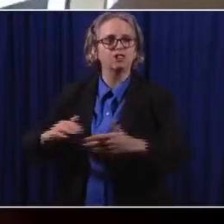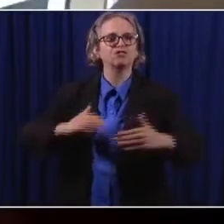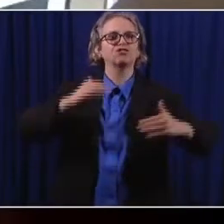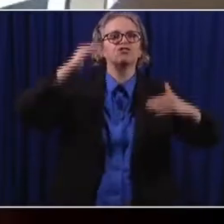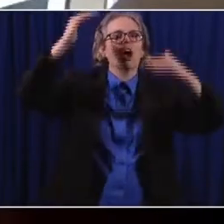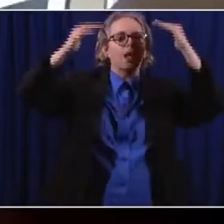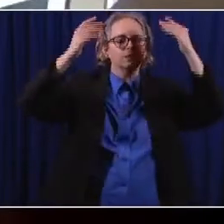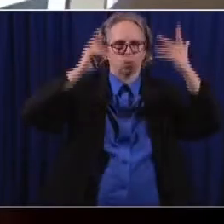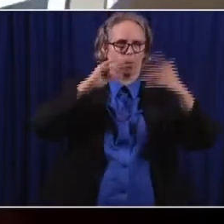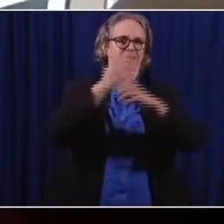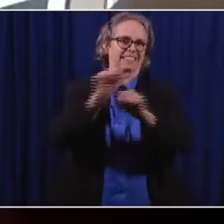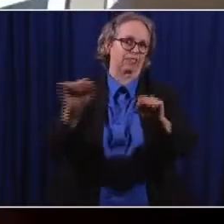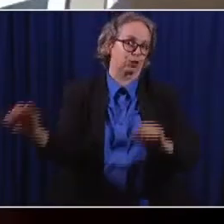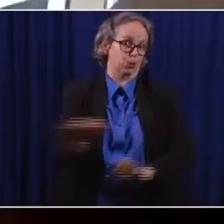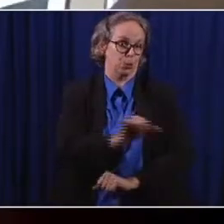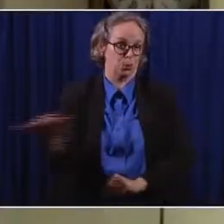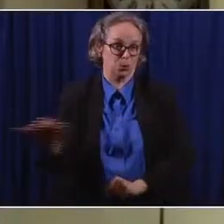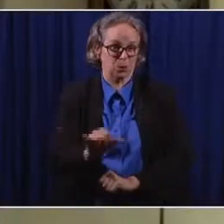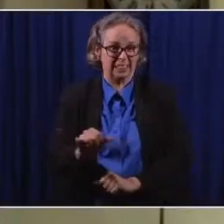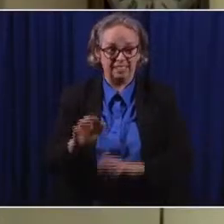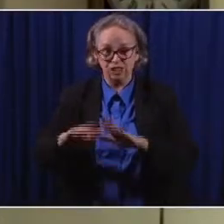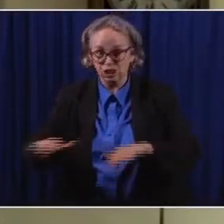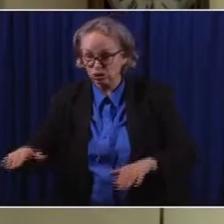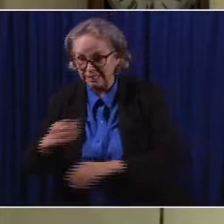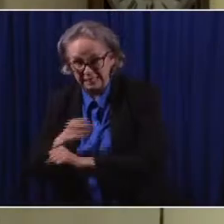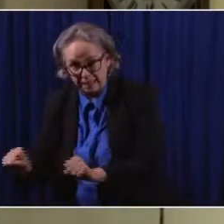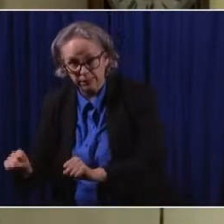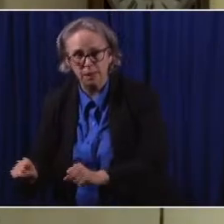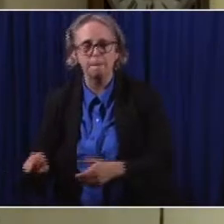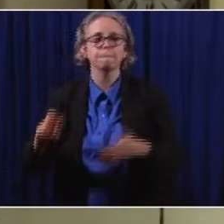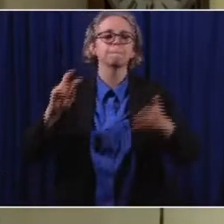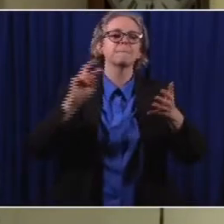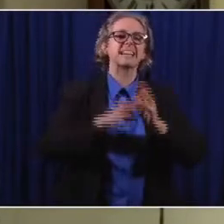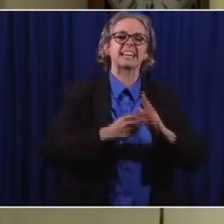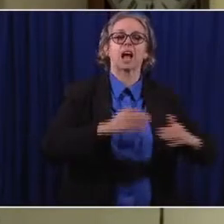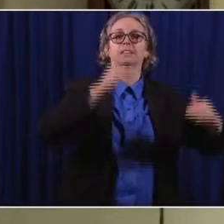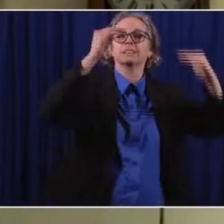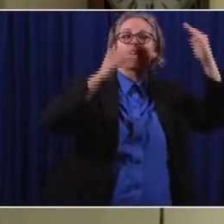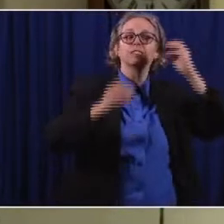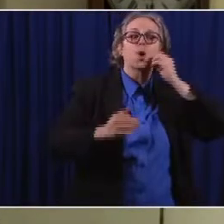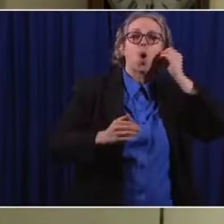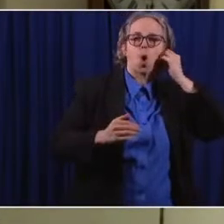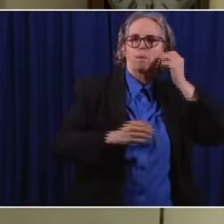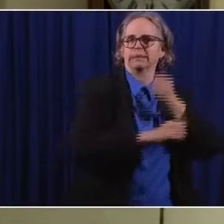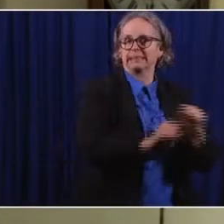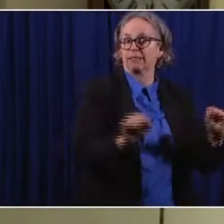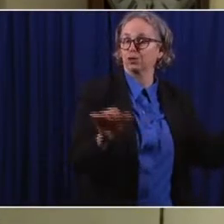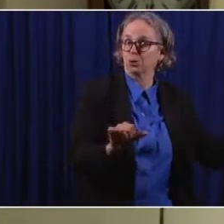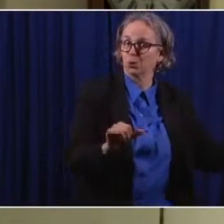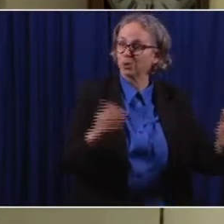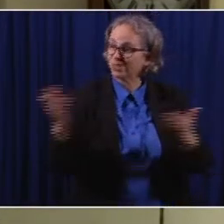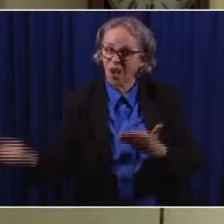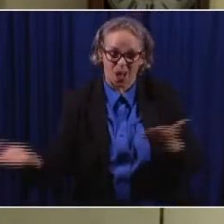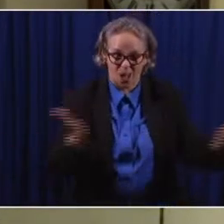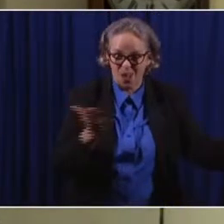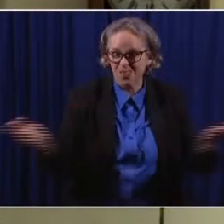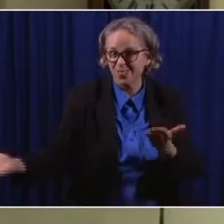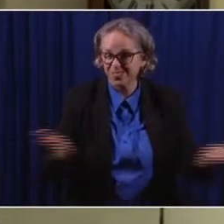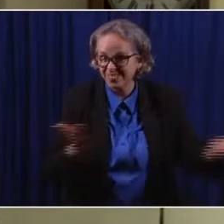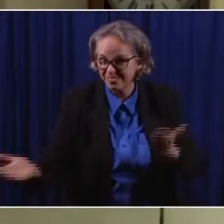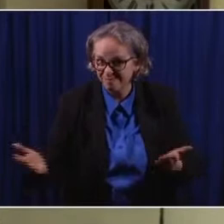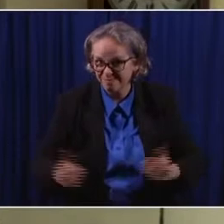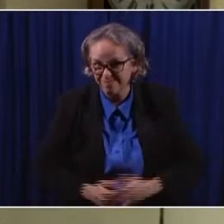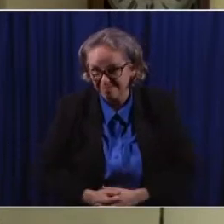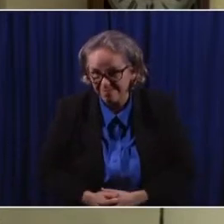connected. Well, that's great, Doctor. Thank you. And so for a parent who's not a doctor, let's say,